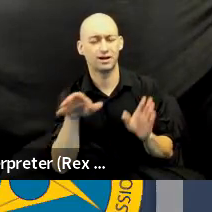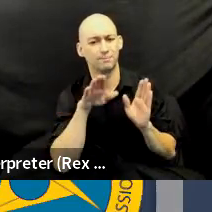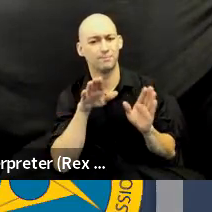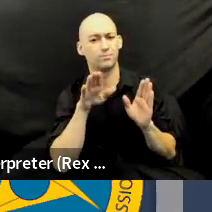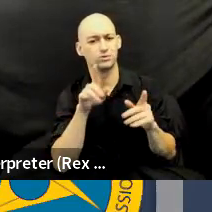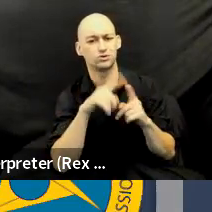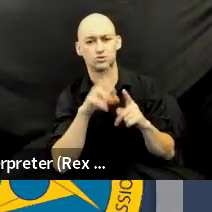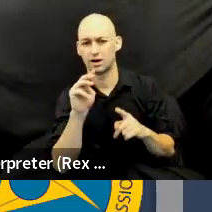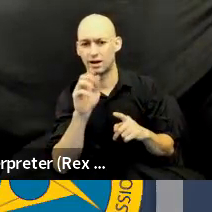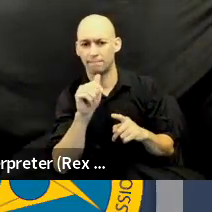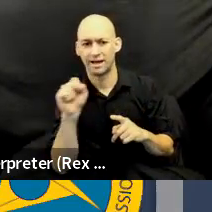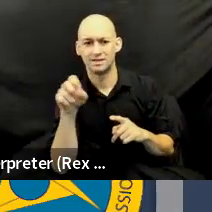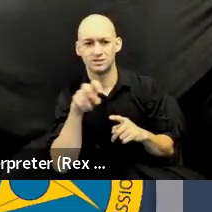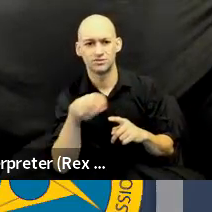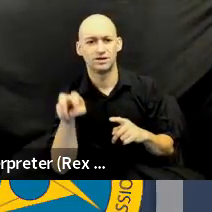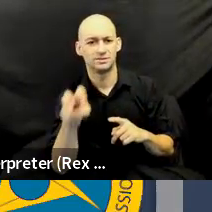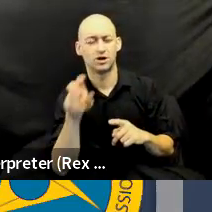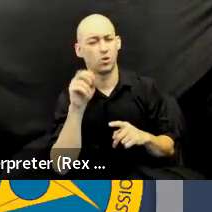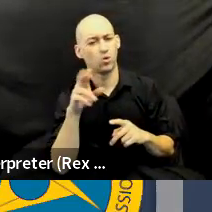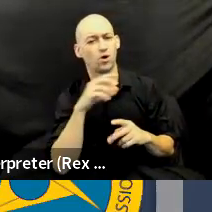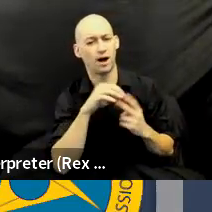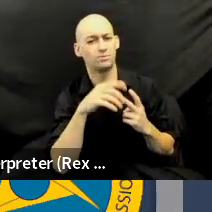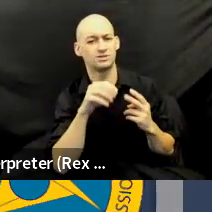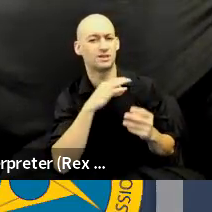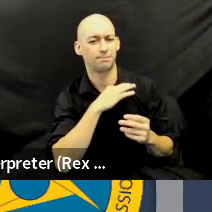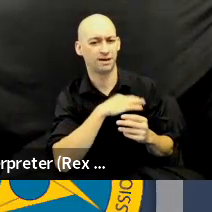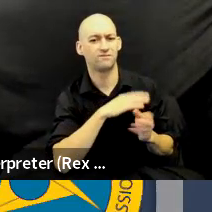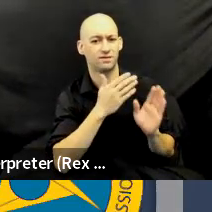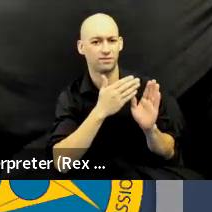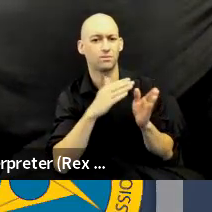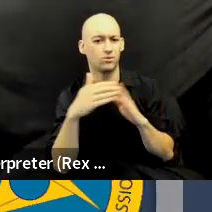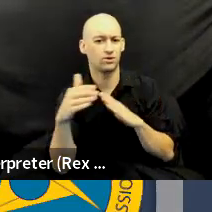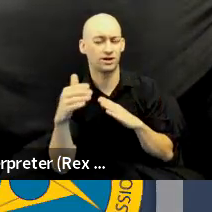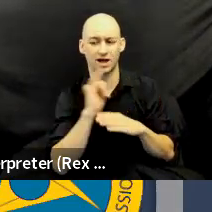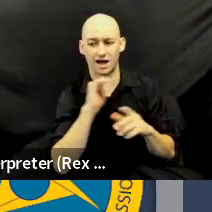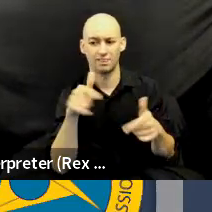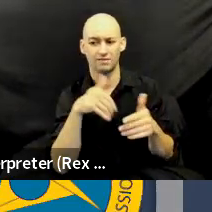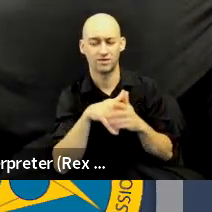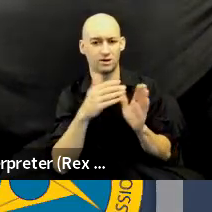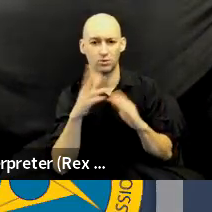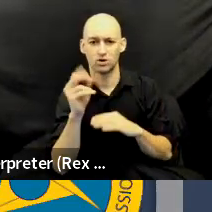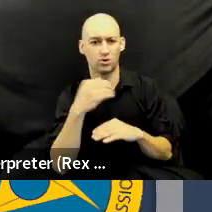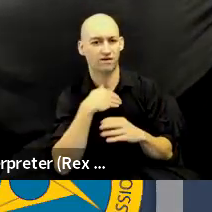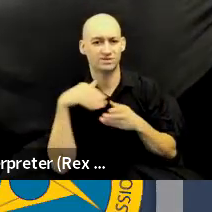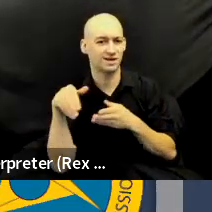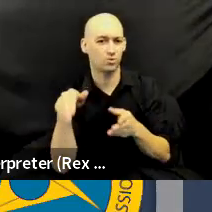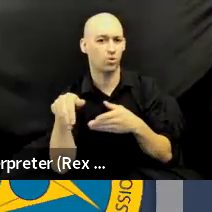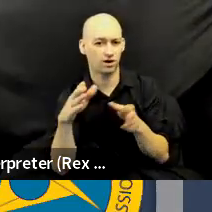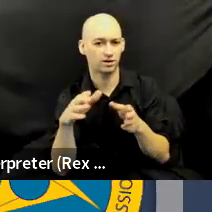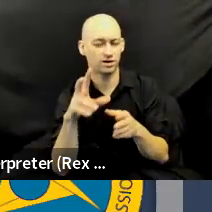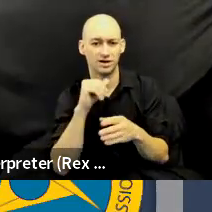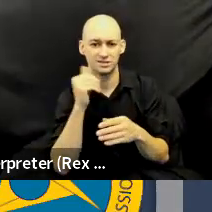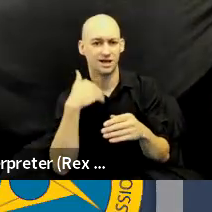mass transit or options that benefit the community. I live in a community where we don't have sidewalks, we have limited access